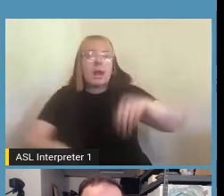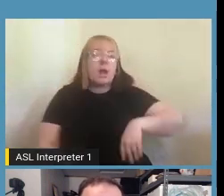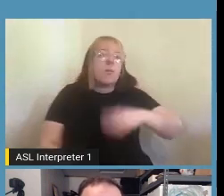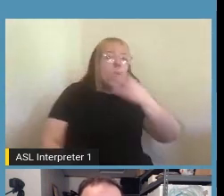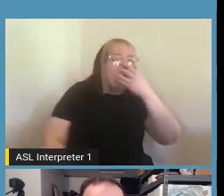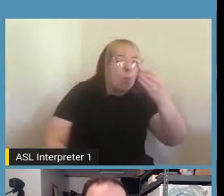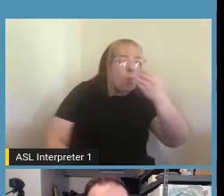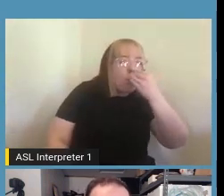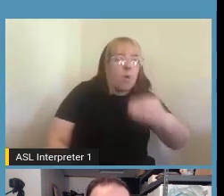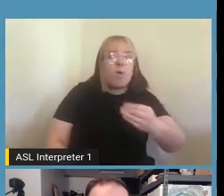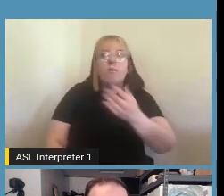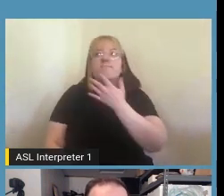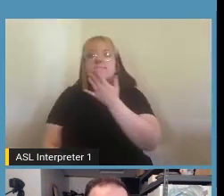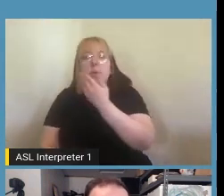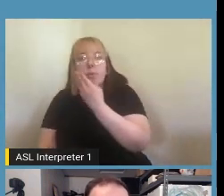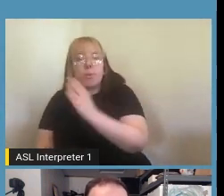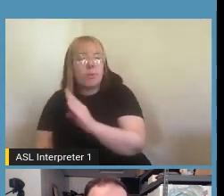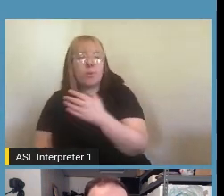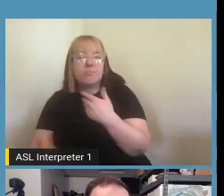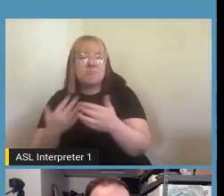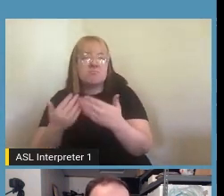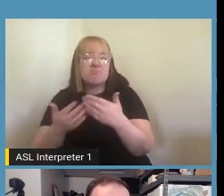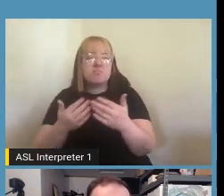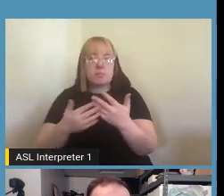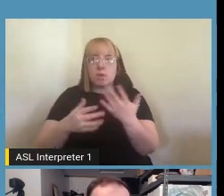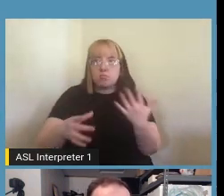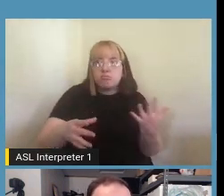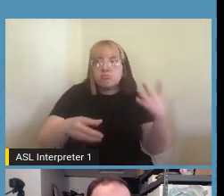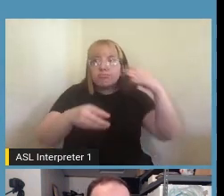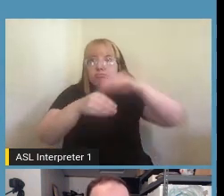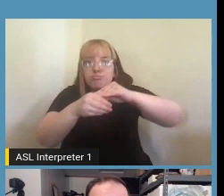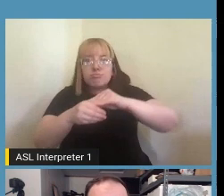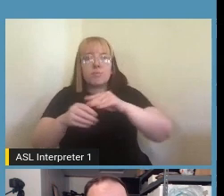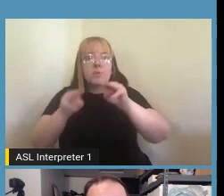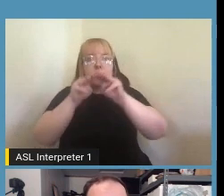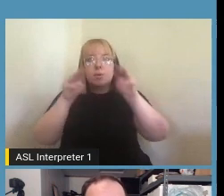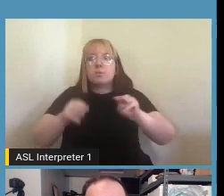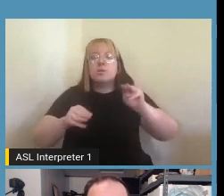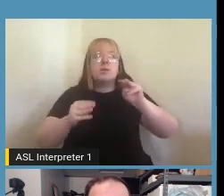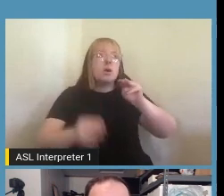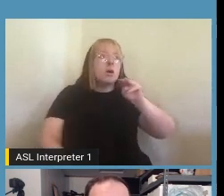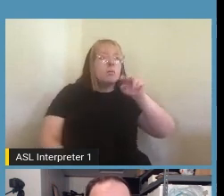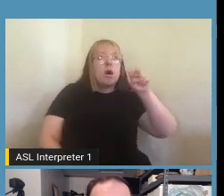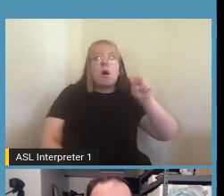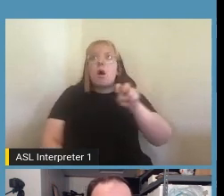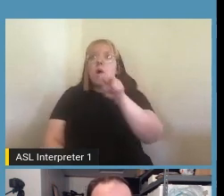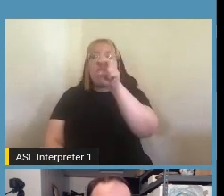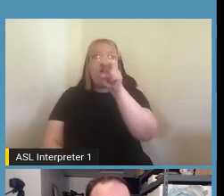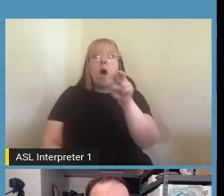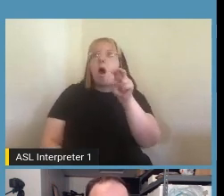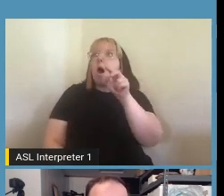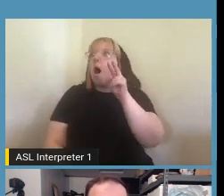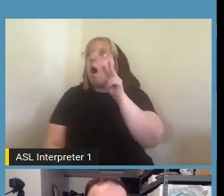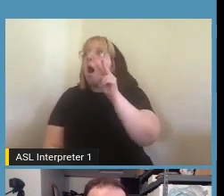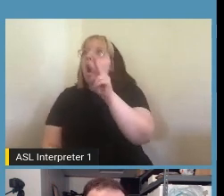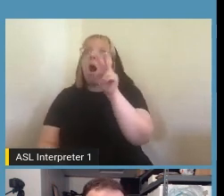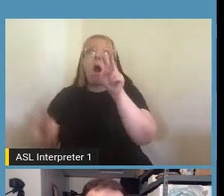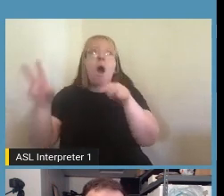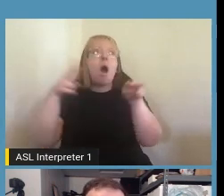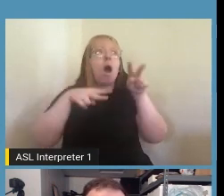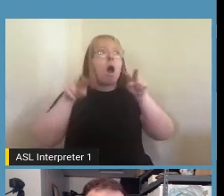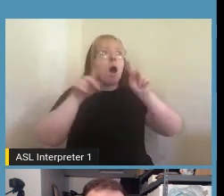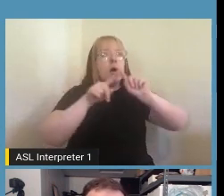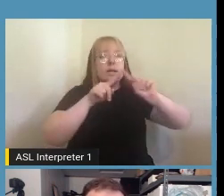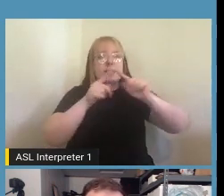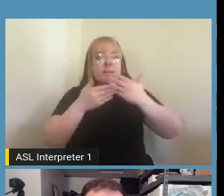So the story was, let's get them in the museum, and they're exploring it and they're discovering it and they're seeing all this stuff for the first time.